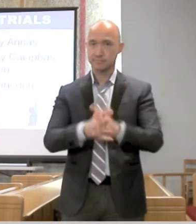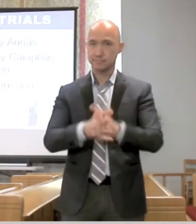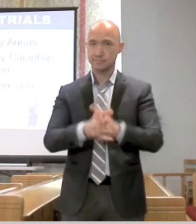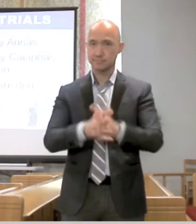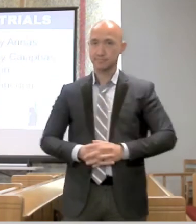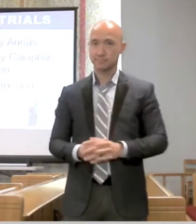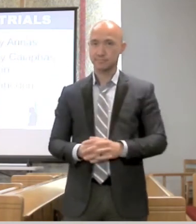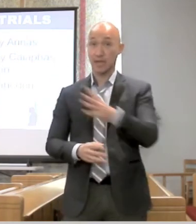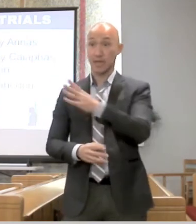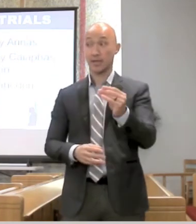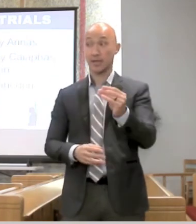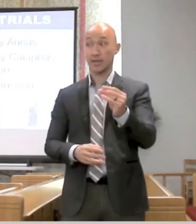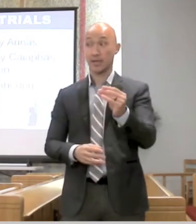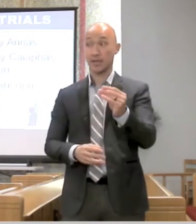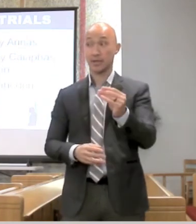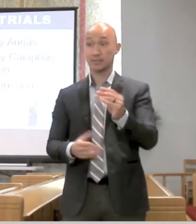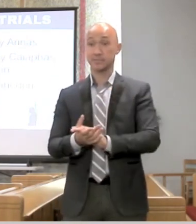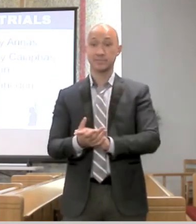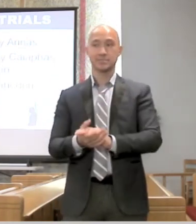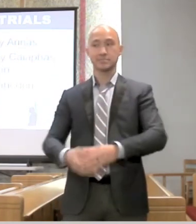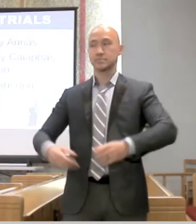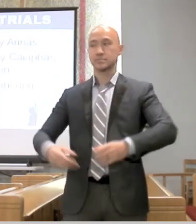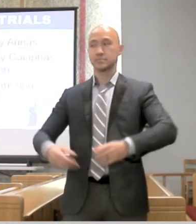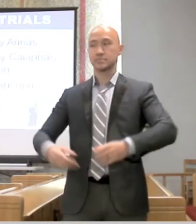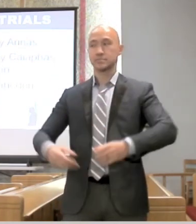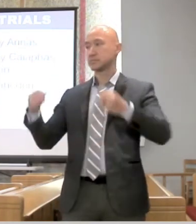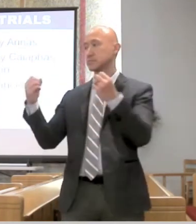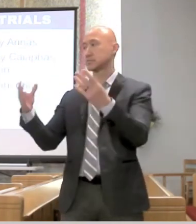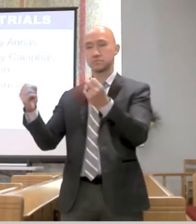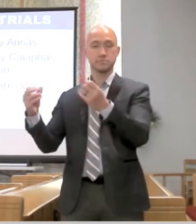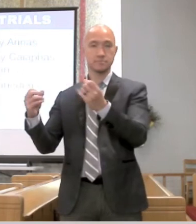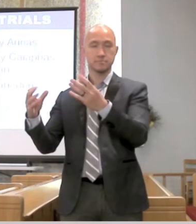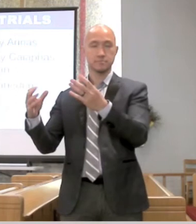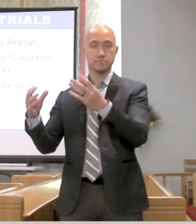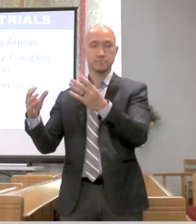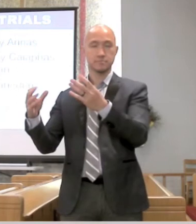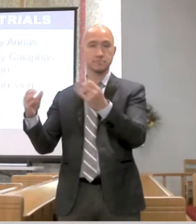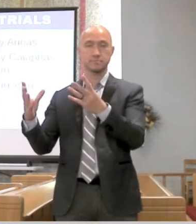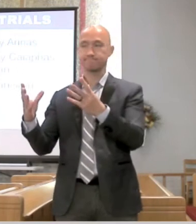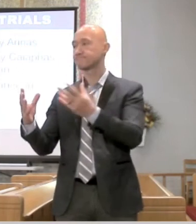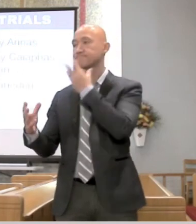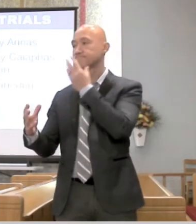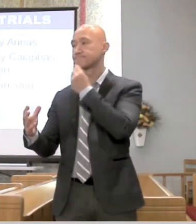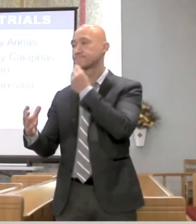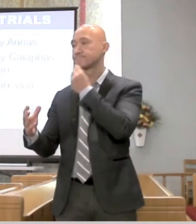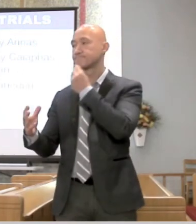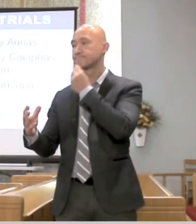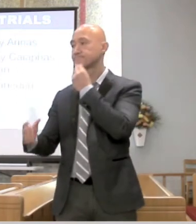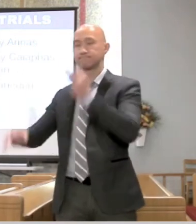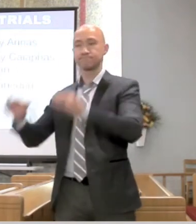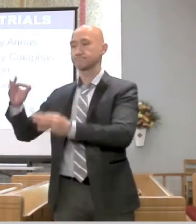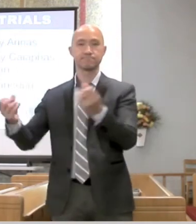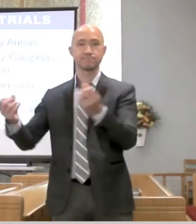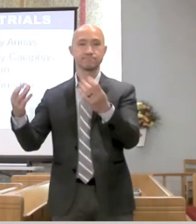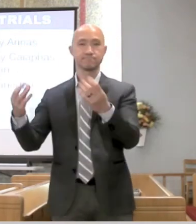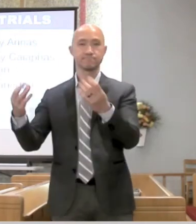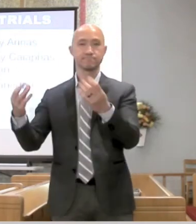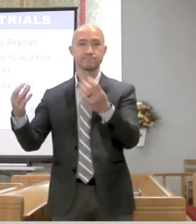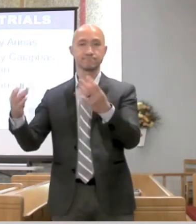before the Sanhedrin. Now the Sanhedrin, as I said before, was the Jewish Supreme Court. That's where people were tried